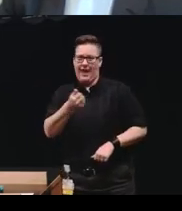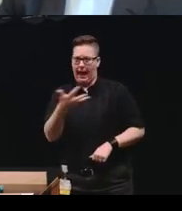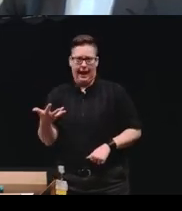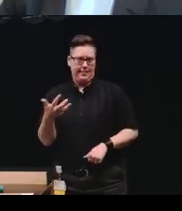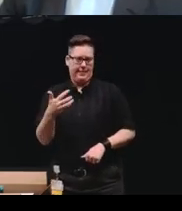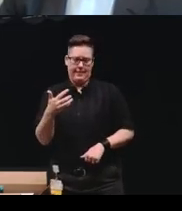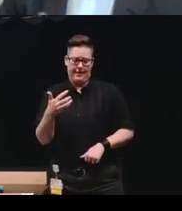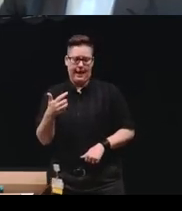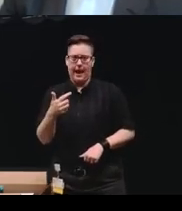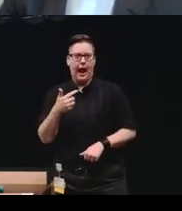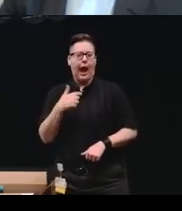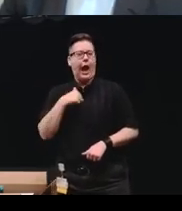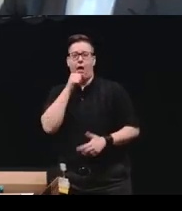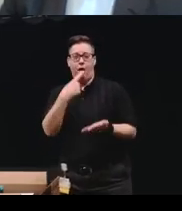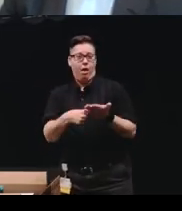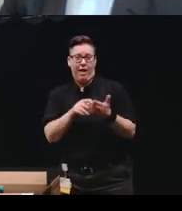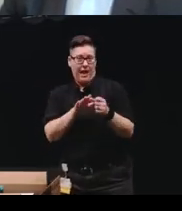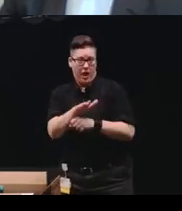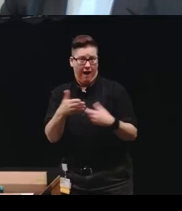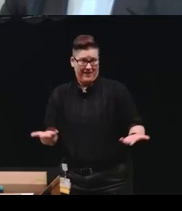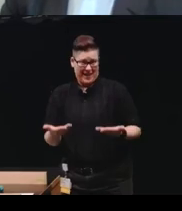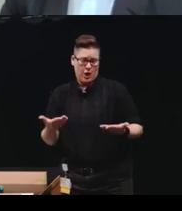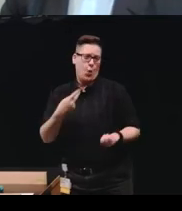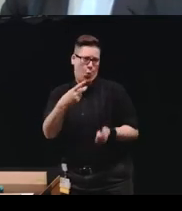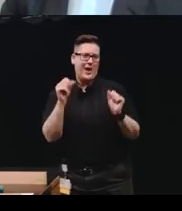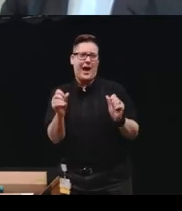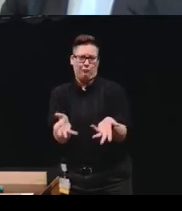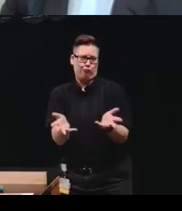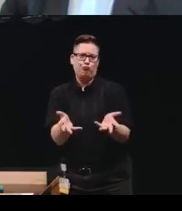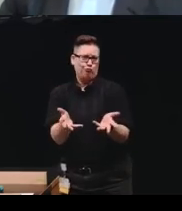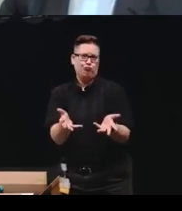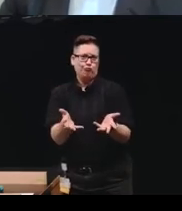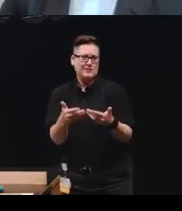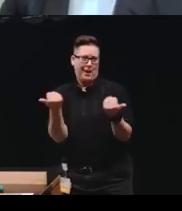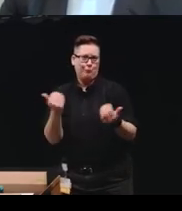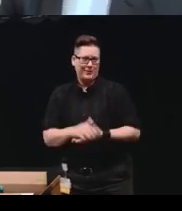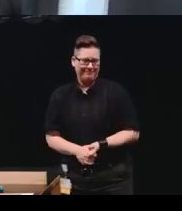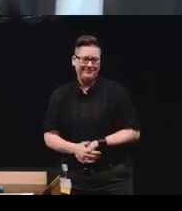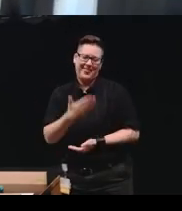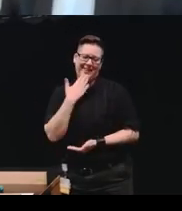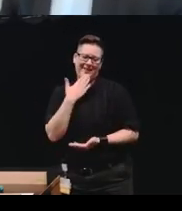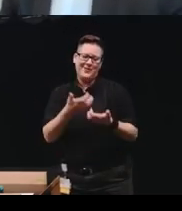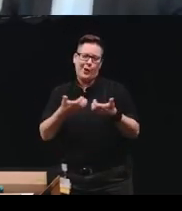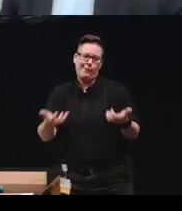covered too succinctly, I'd be happy to have some conversations with you all offline. Thank you very much.